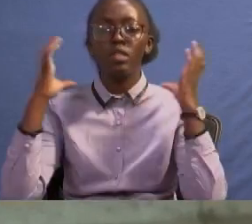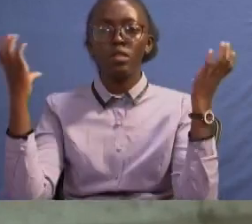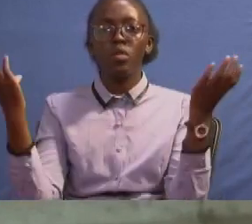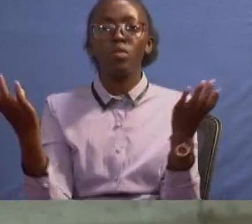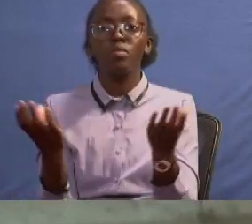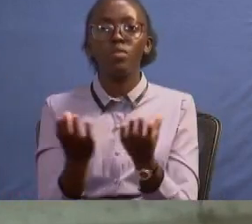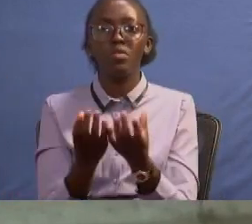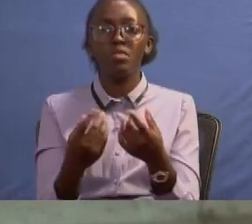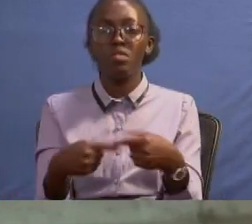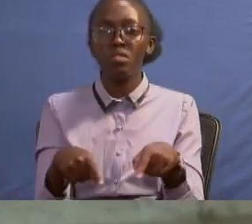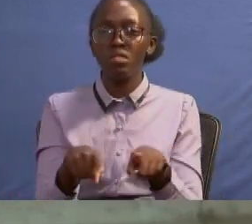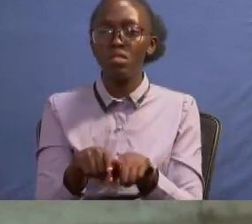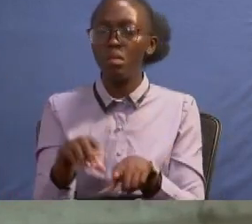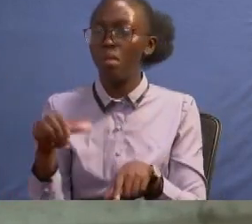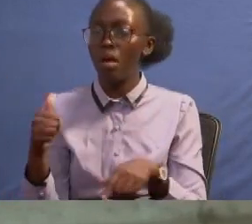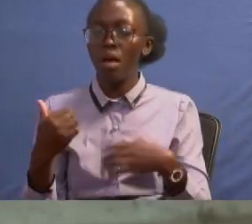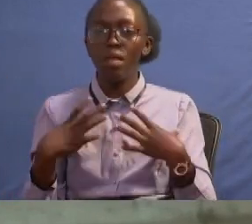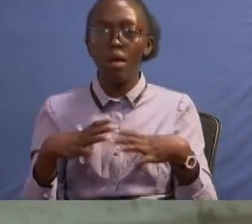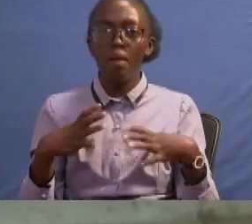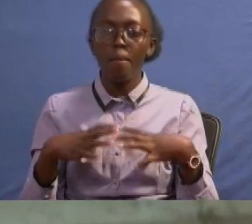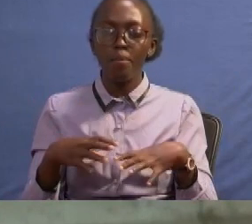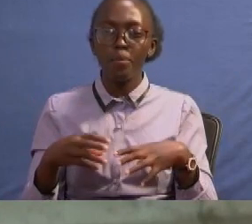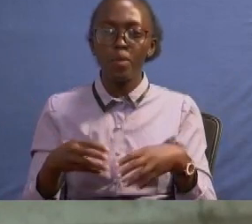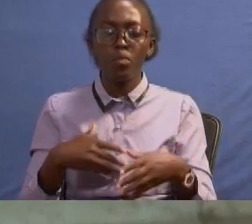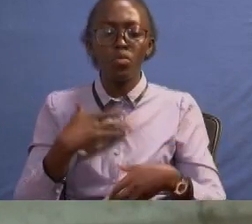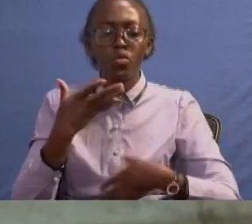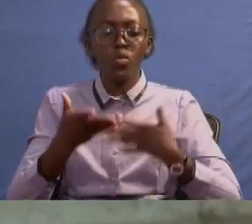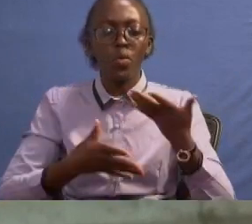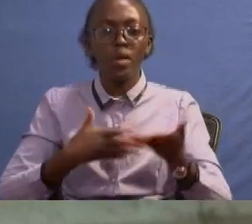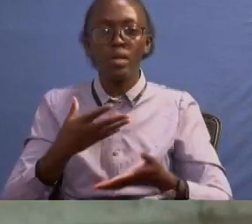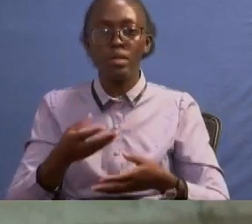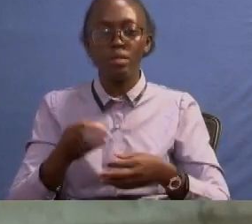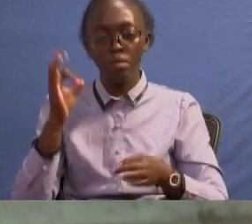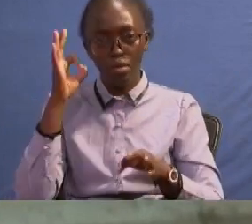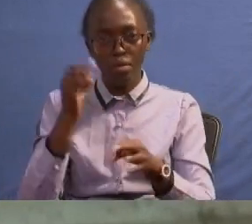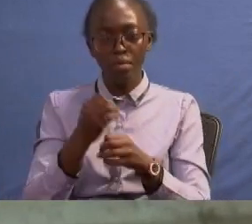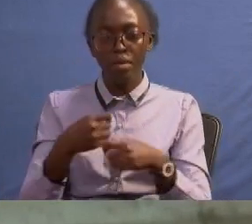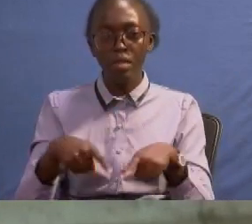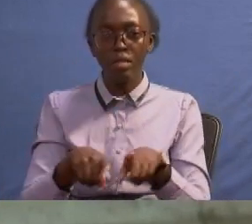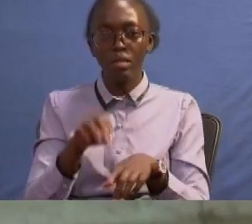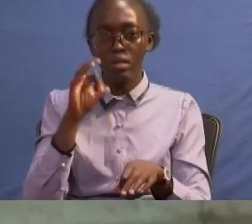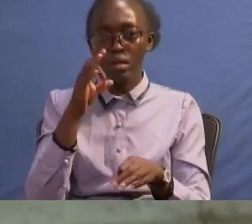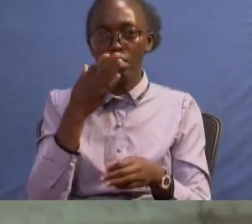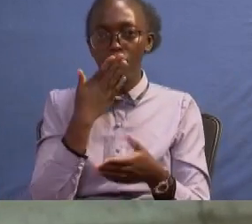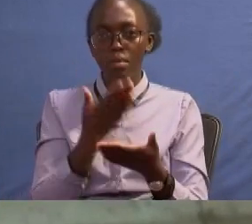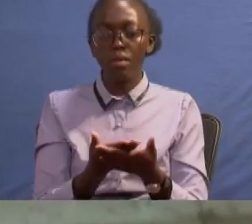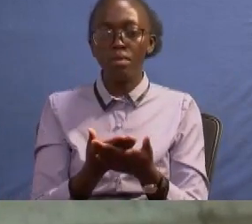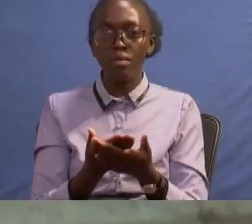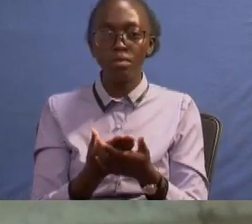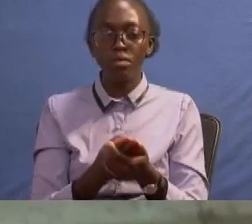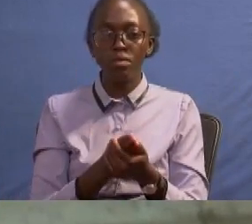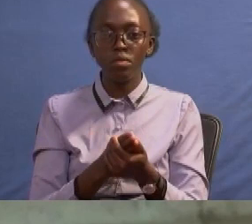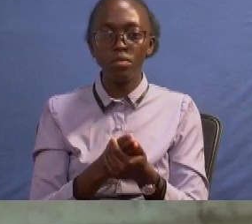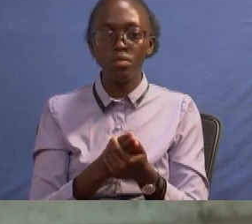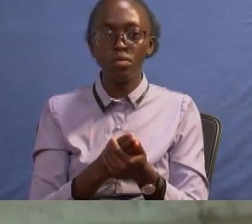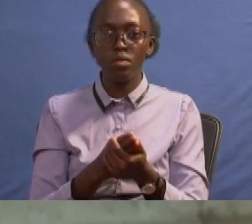and stakeholders to express their faith and gratitude, and as a community, as